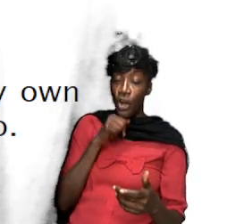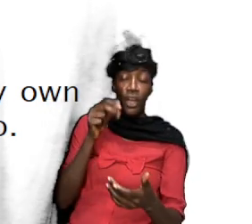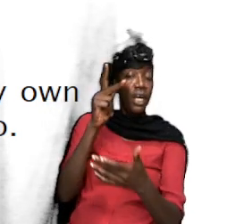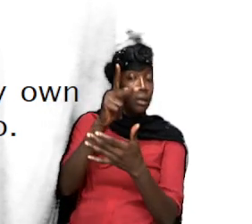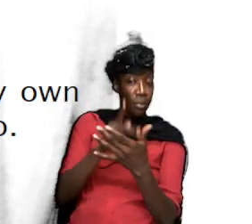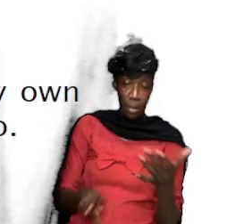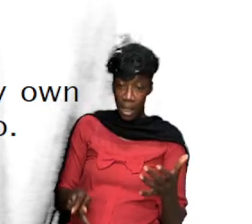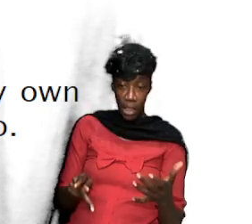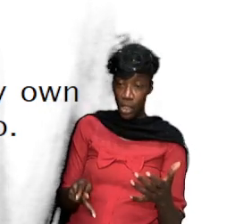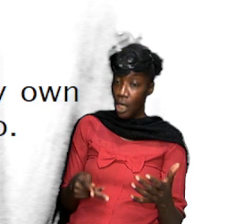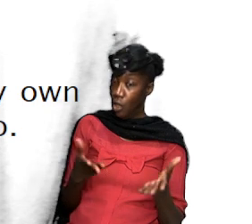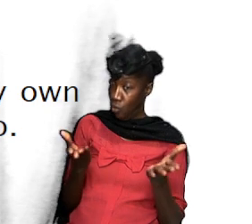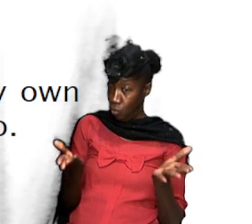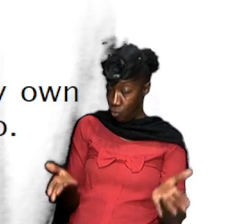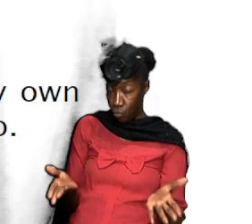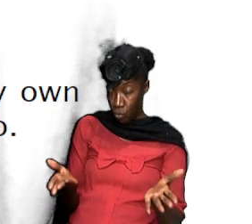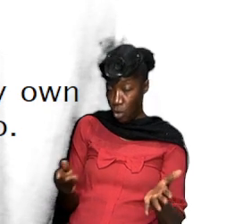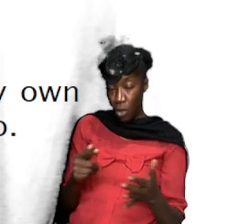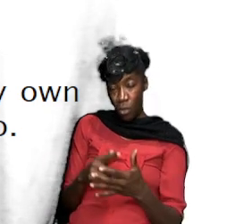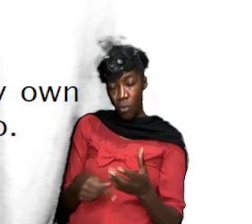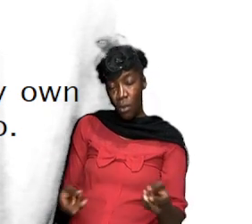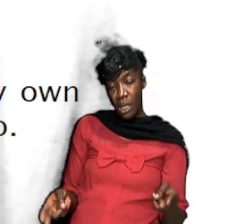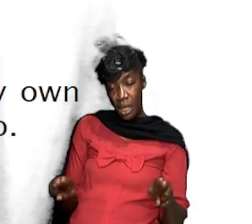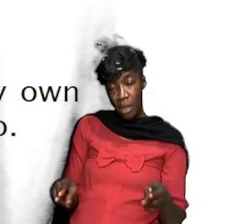to what happened in their lives.